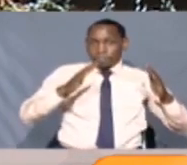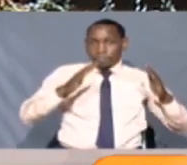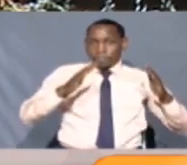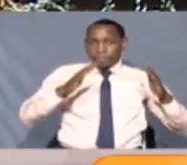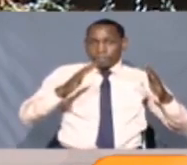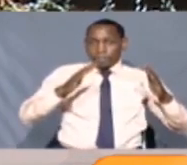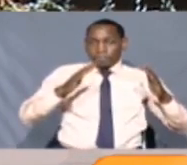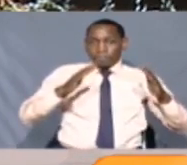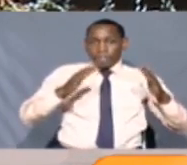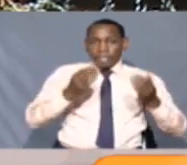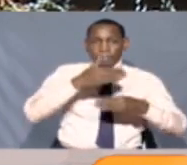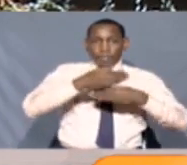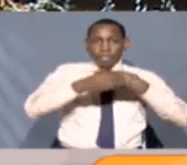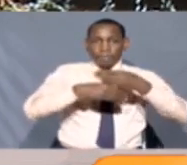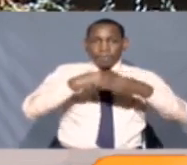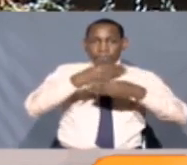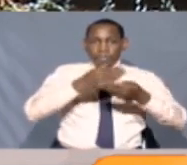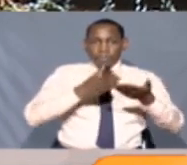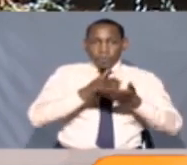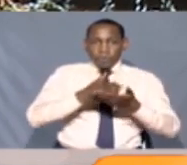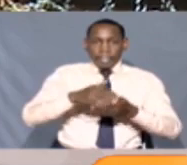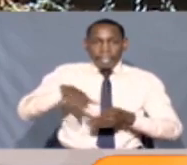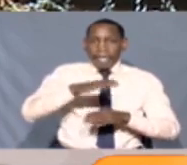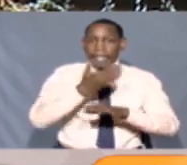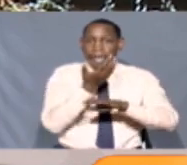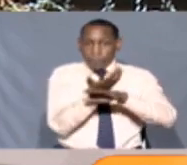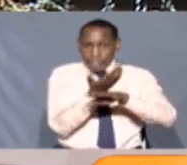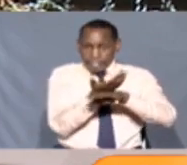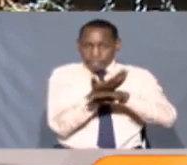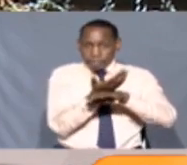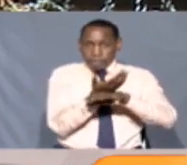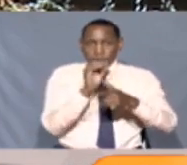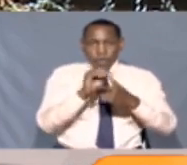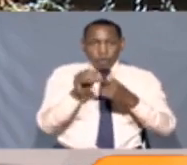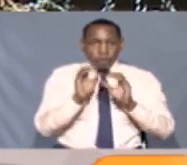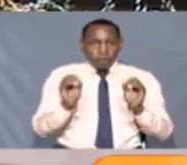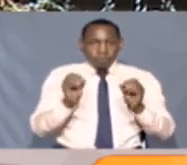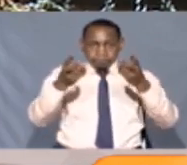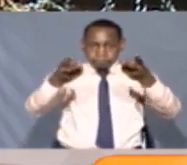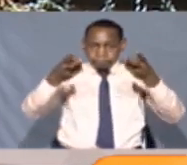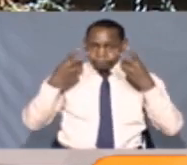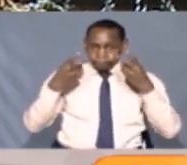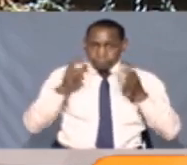sit on riparian land or not. Take a listen.